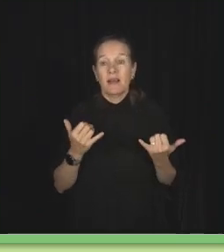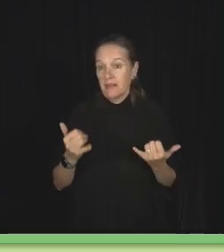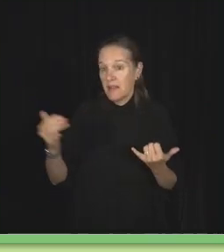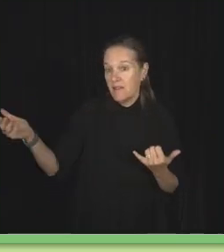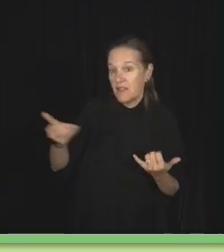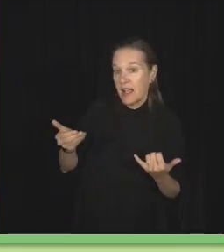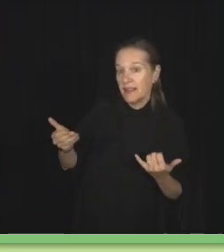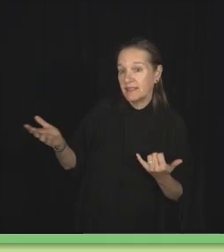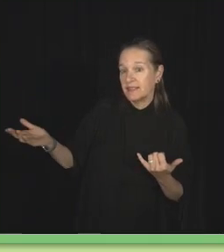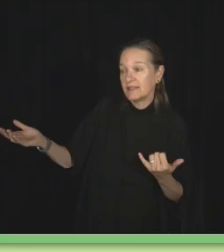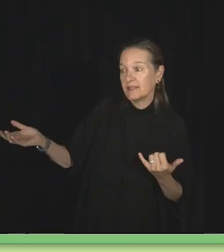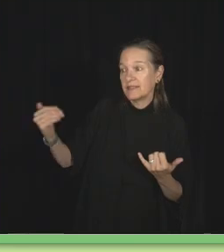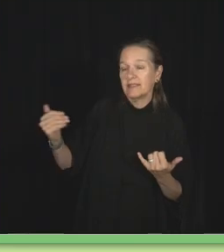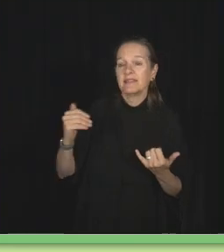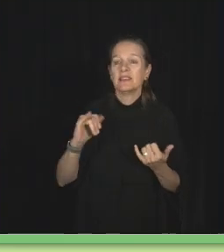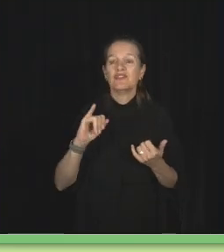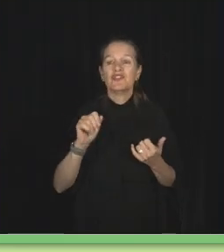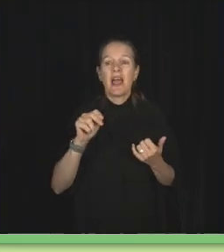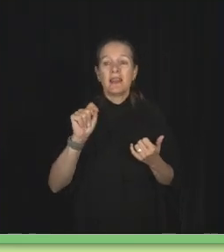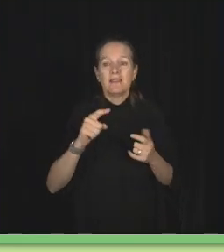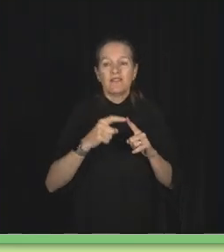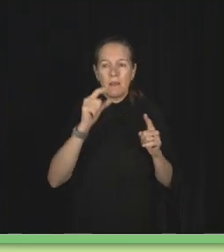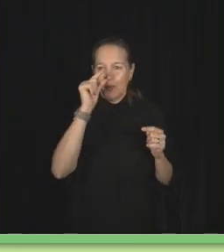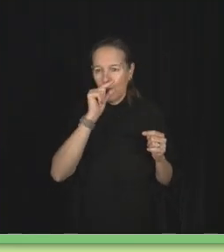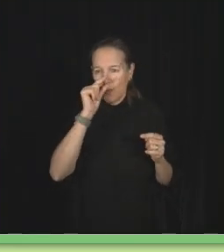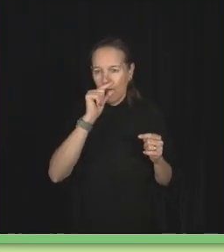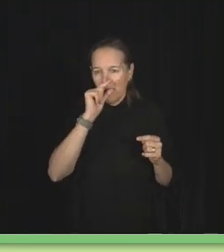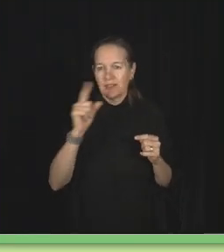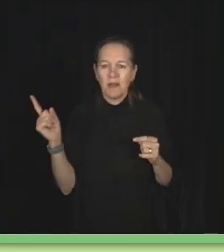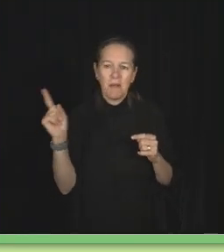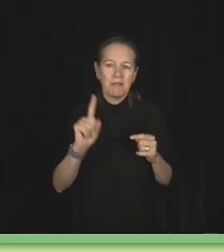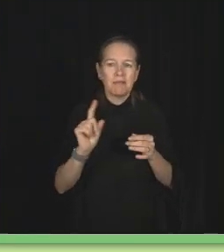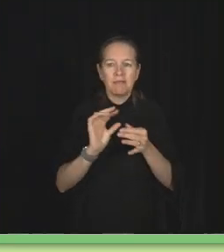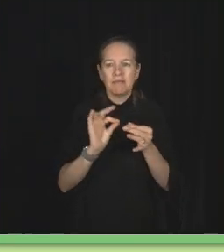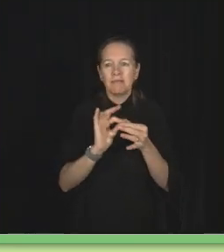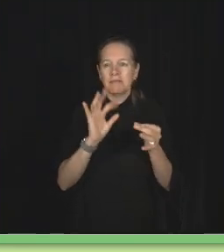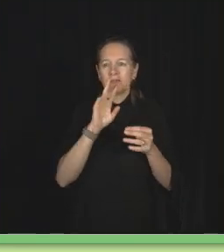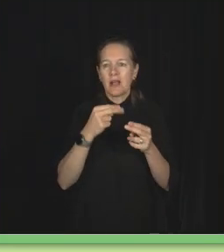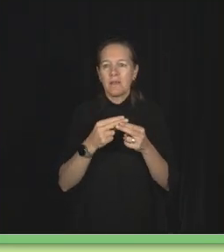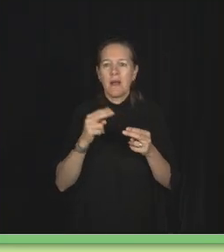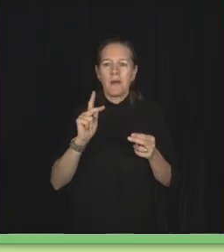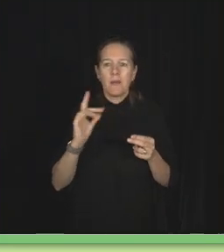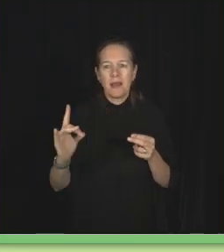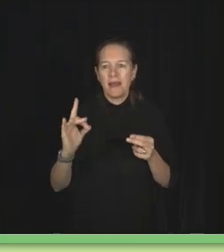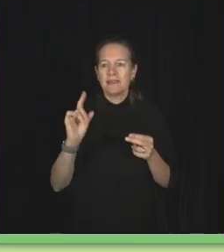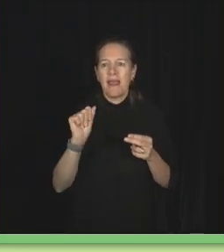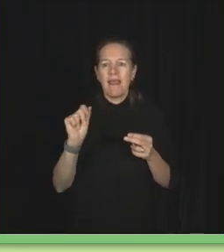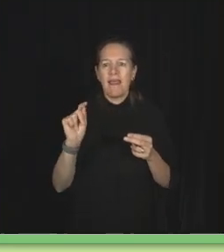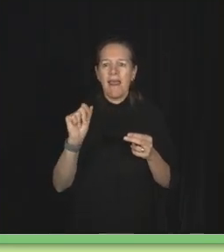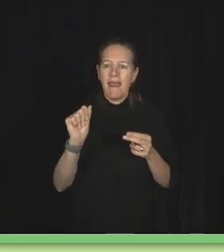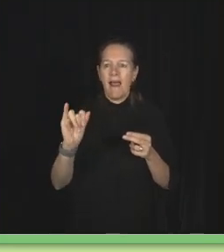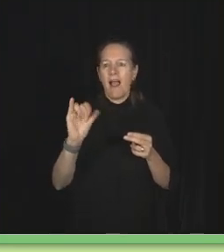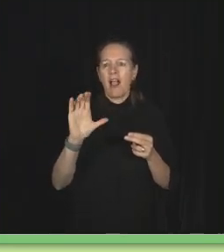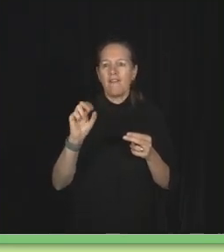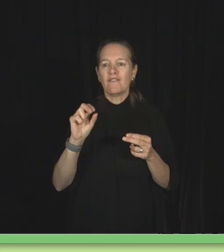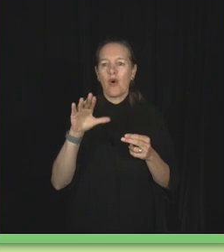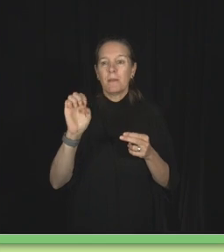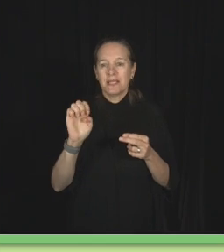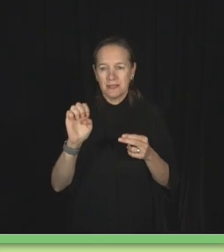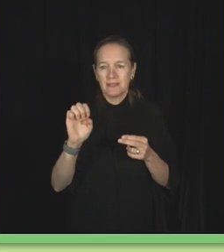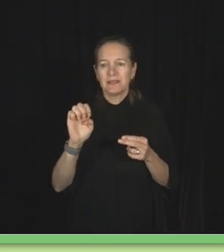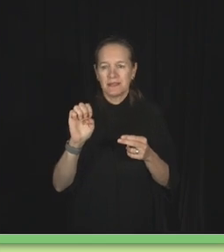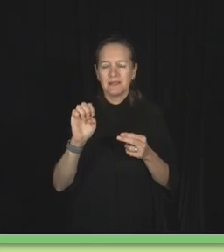invite Janet from Google on stage to talk a little bit about the work for the Kubernetes AI conformance program. So let's bring Janet on stage